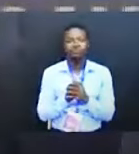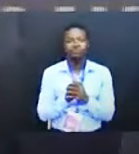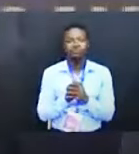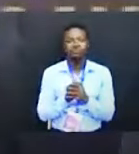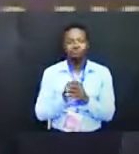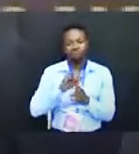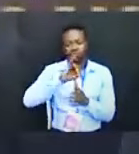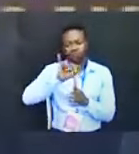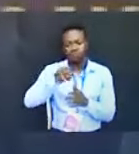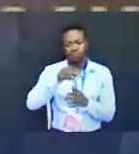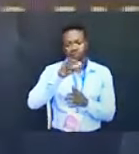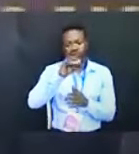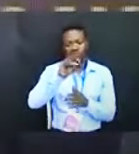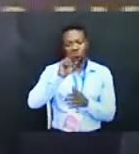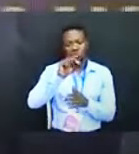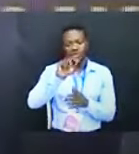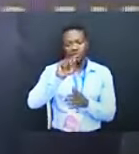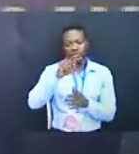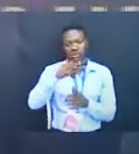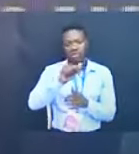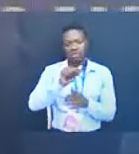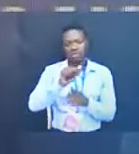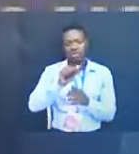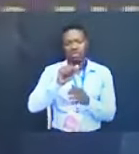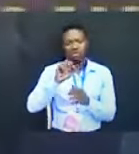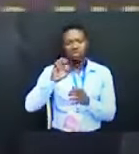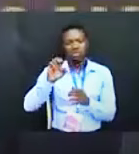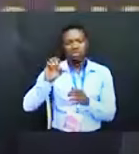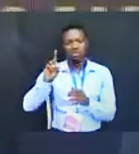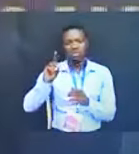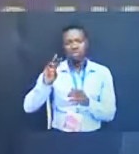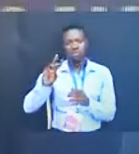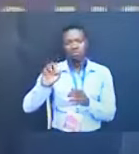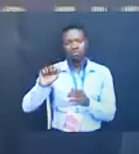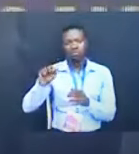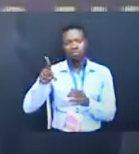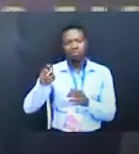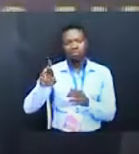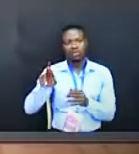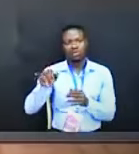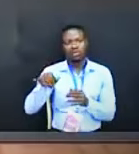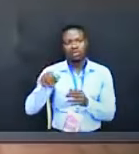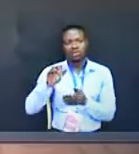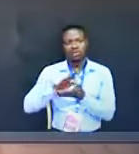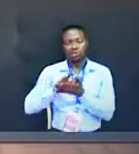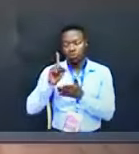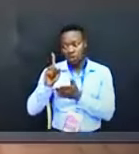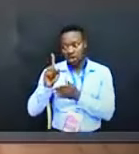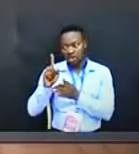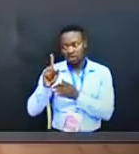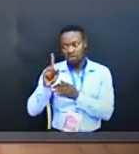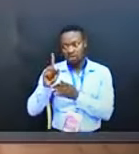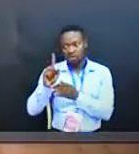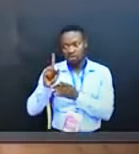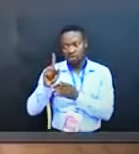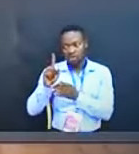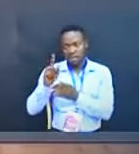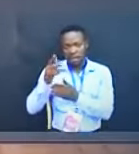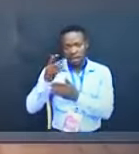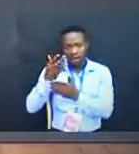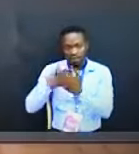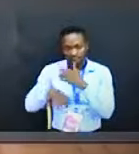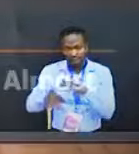Jonathan Edwards' descendants, one of them have become U.S. vice president because